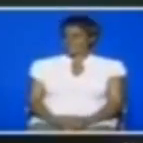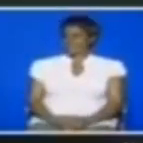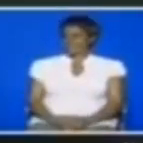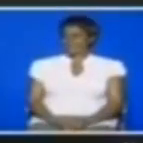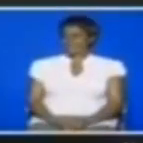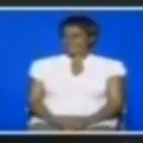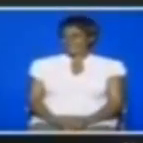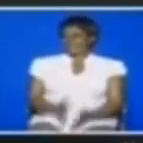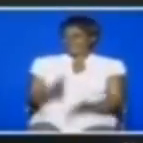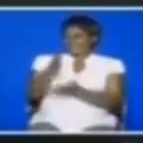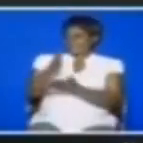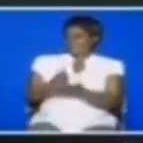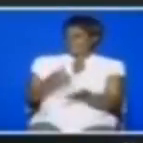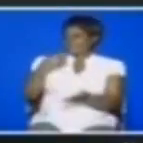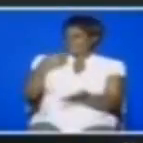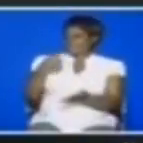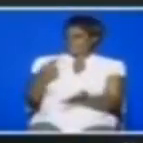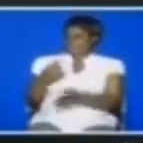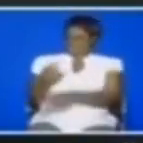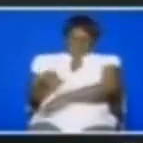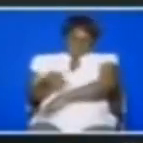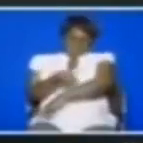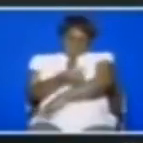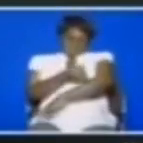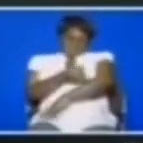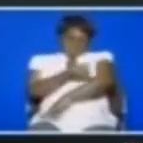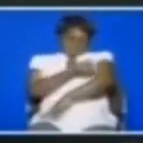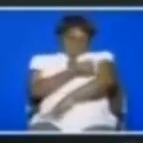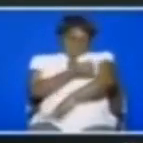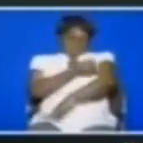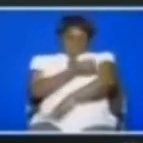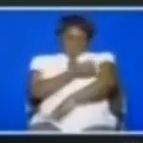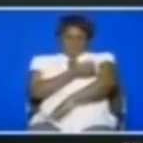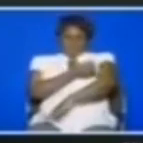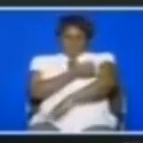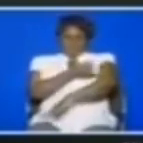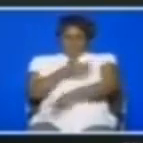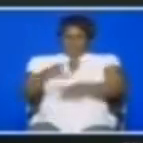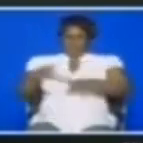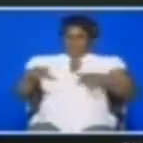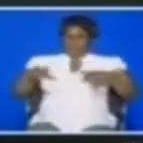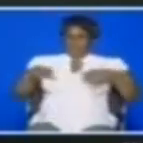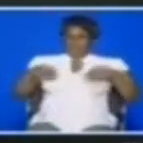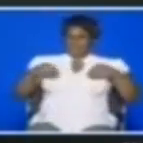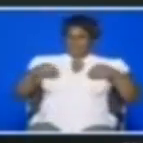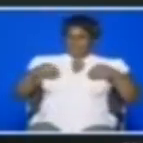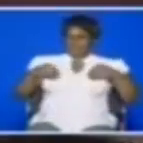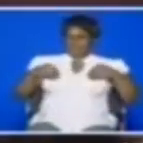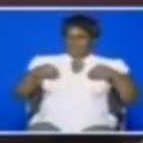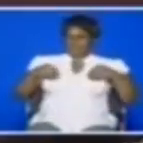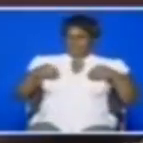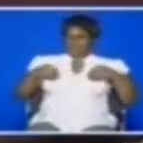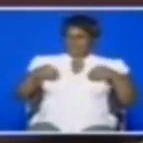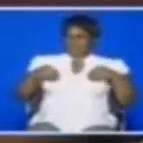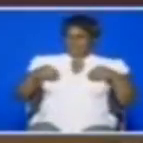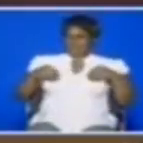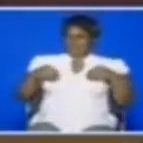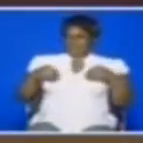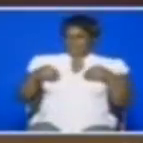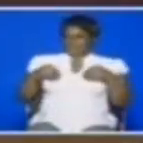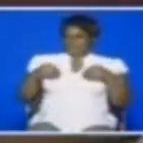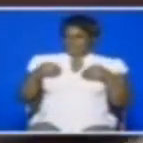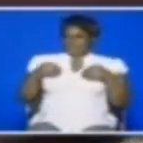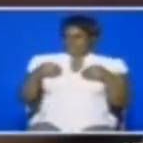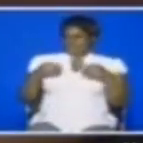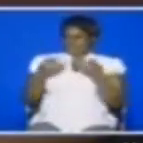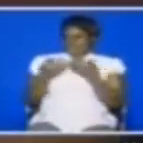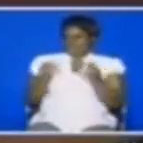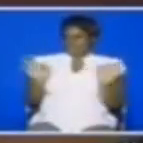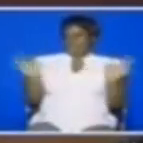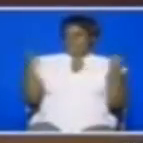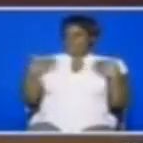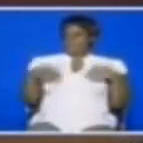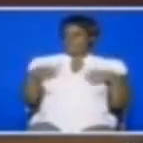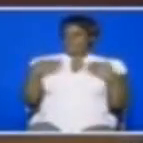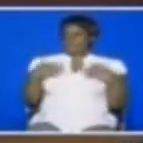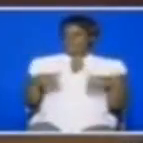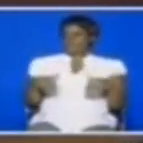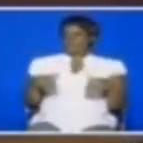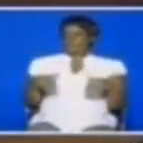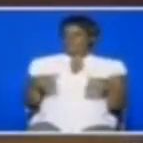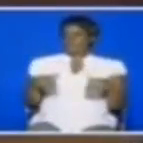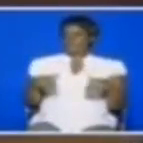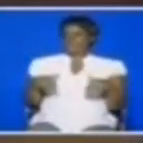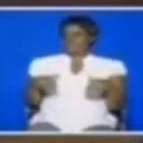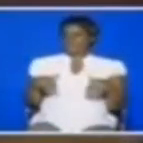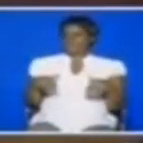Some would argue that the tattoo industry is embraced only by the liberal types who are not held back by constraints, societal or